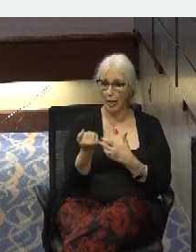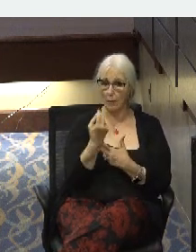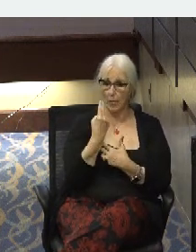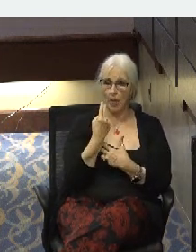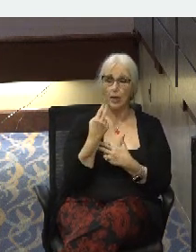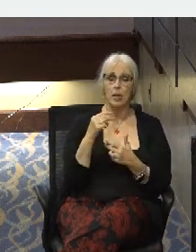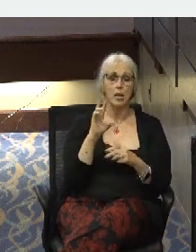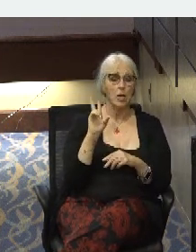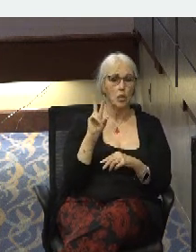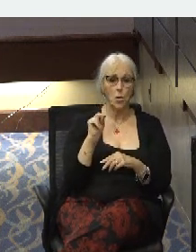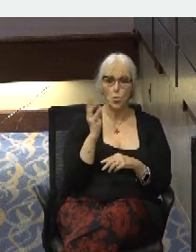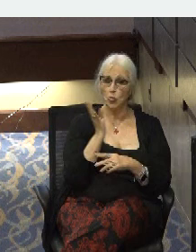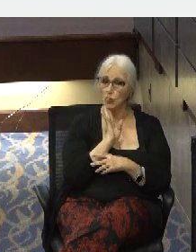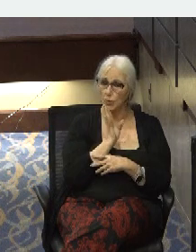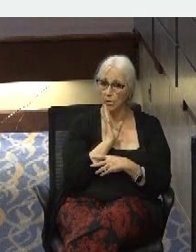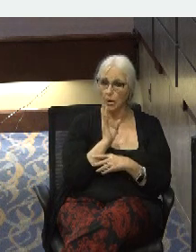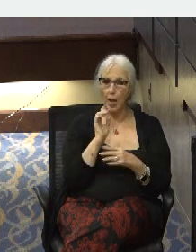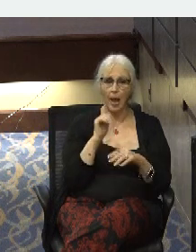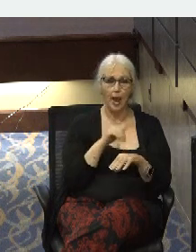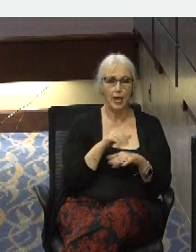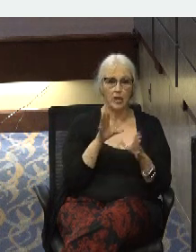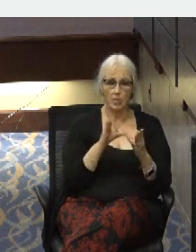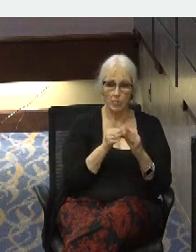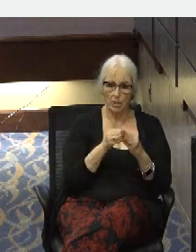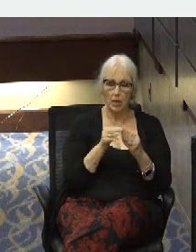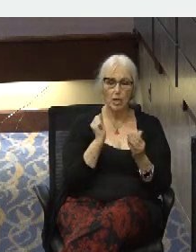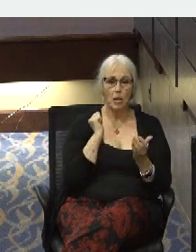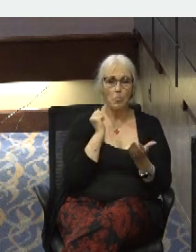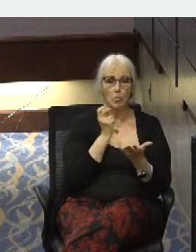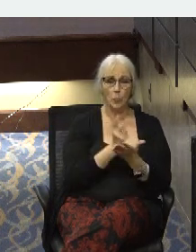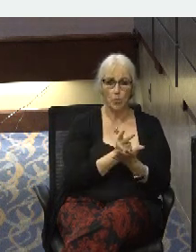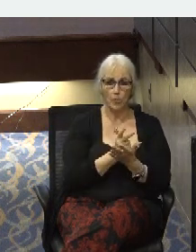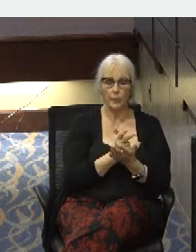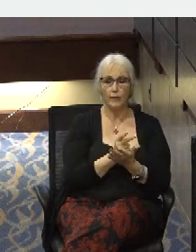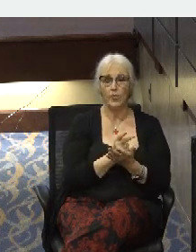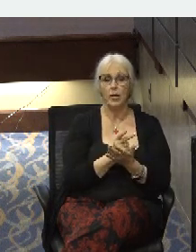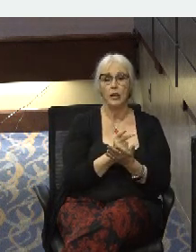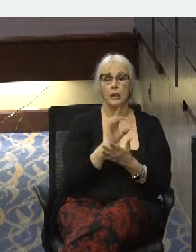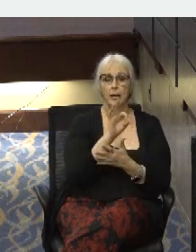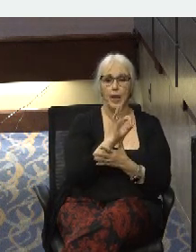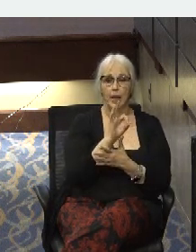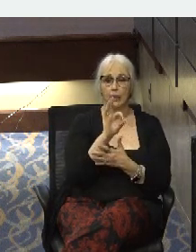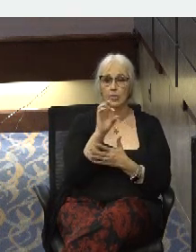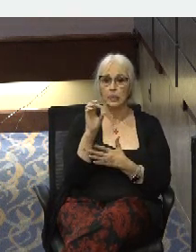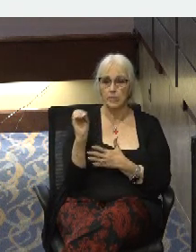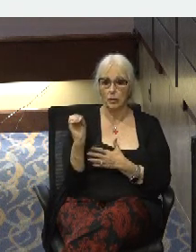No speakers at the meeting, and this was approved 9-0 by Plan Commission.